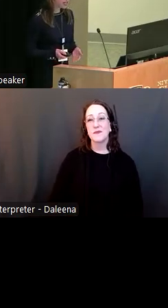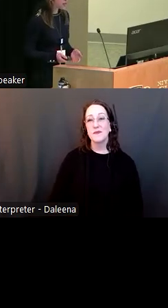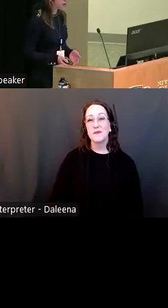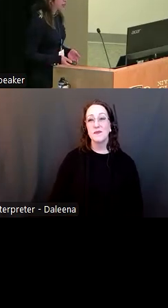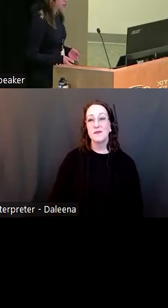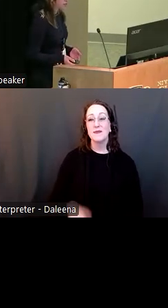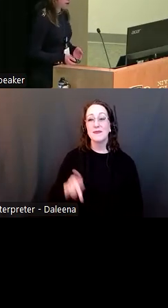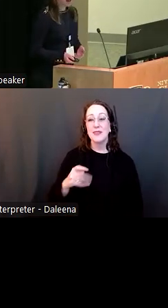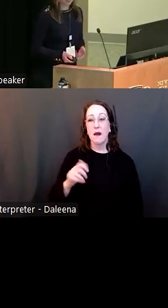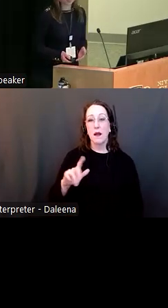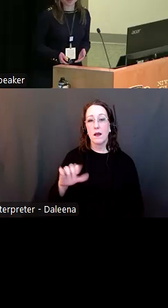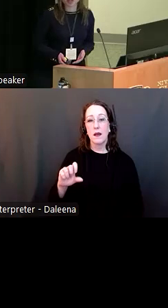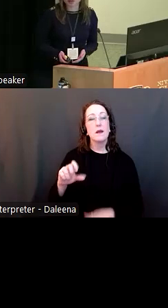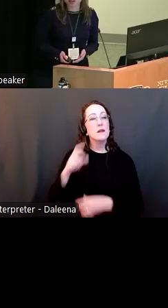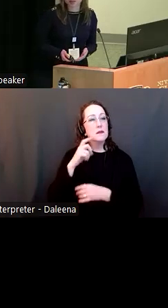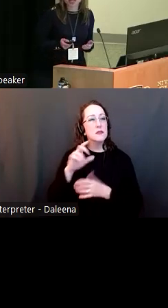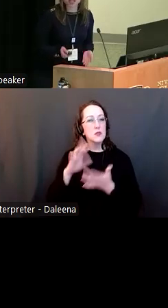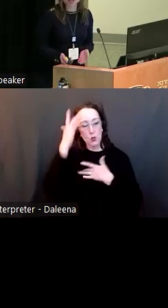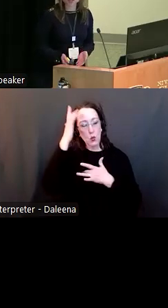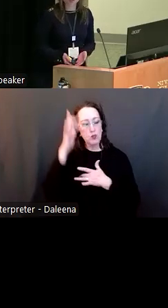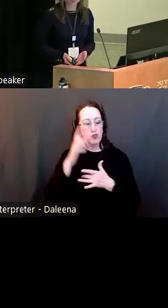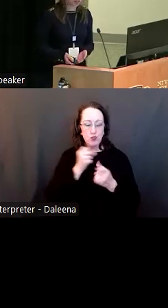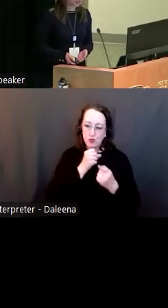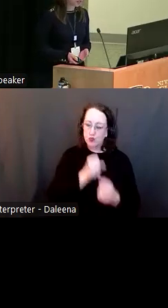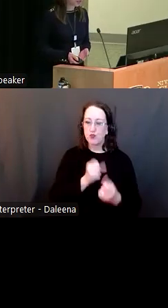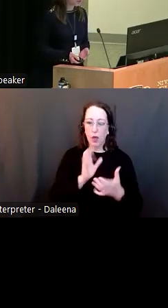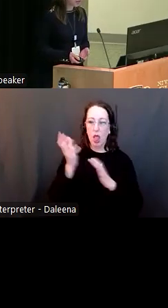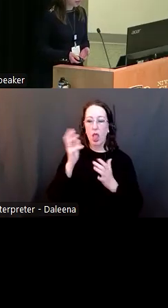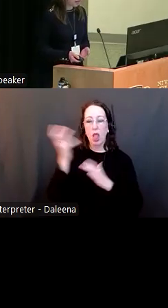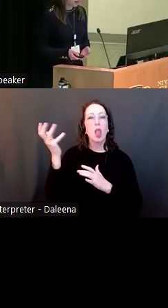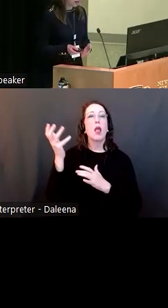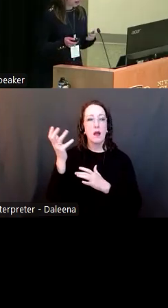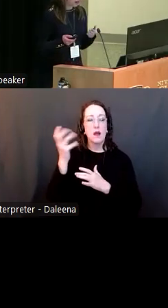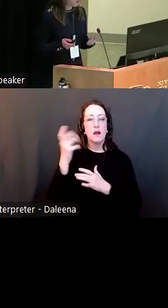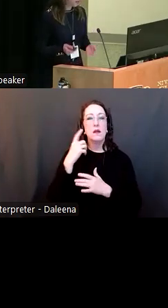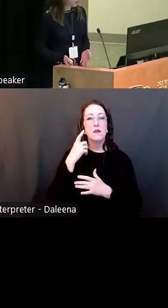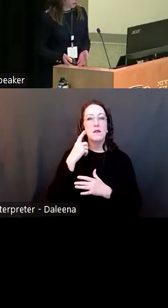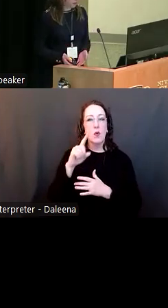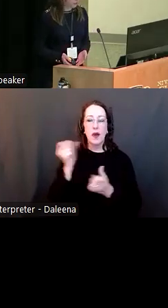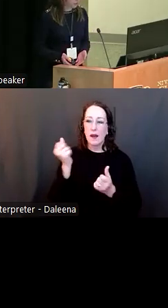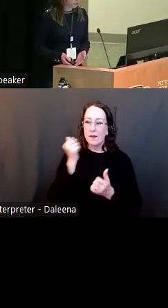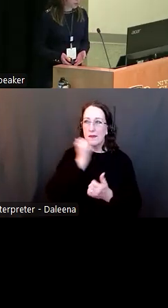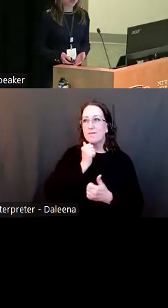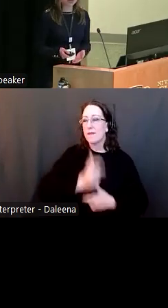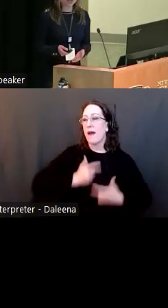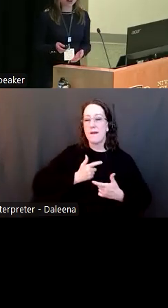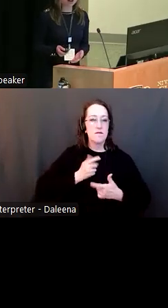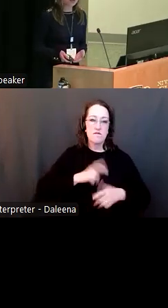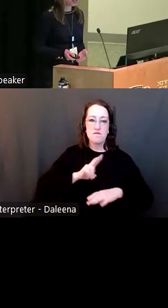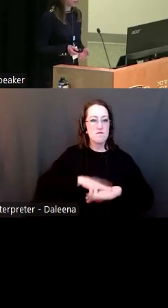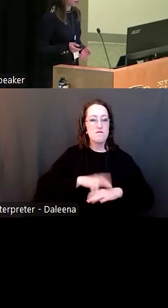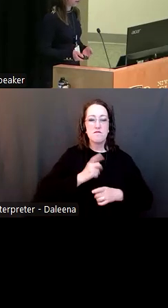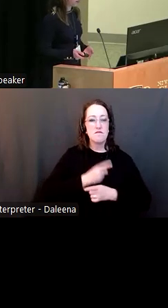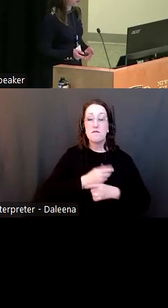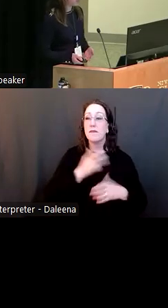Psychotic disorders are associated with substantial disruptions to everyday life. The most